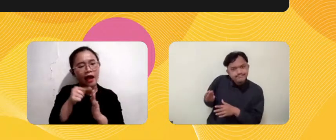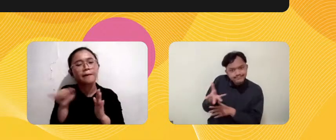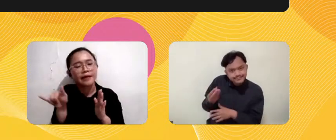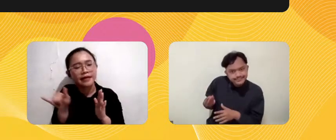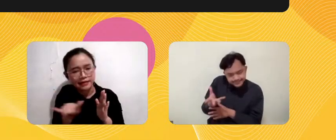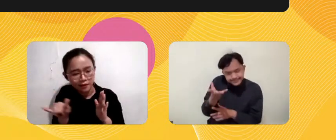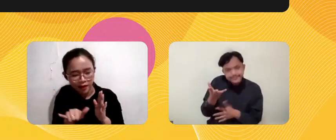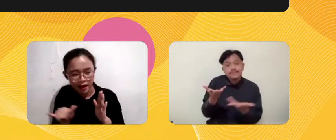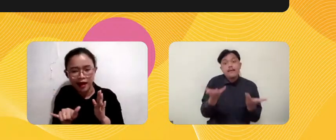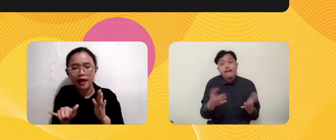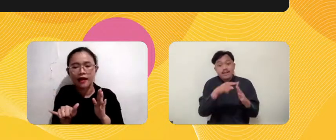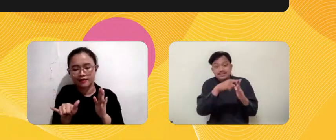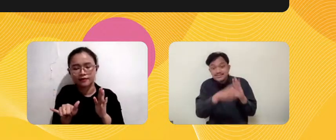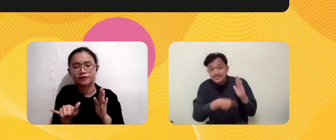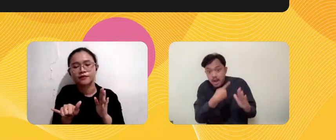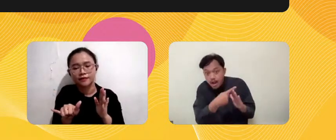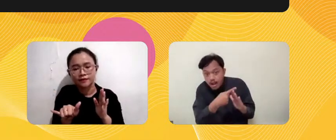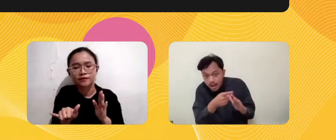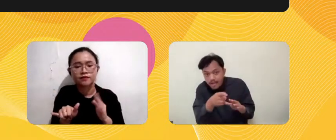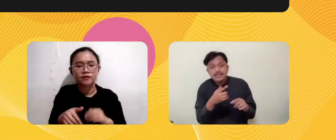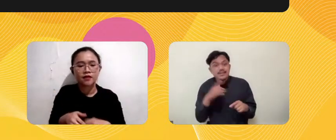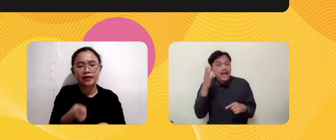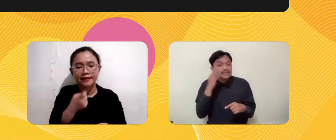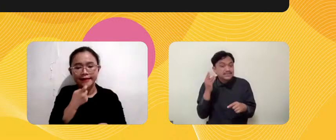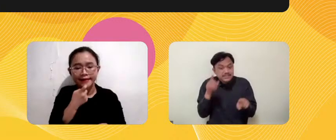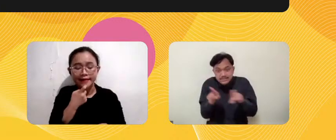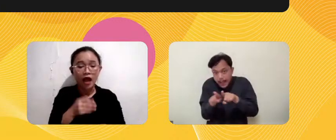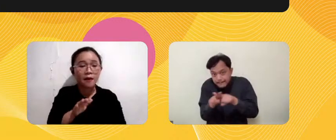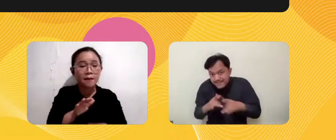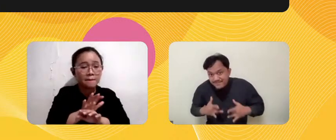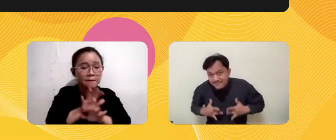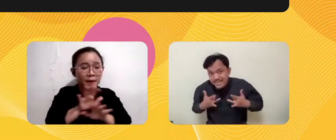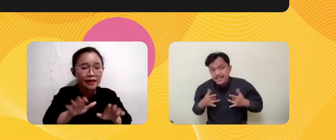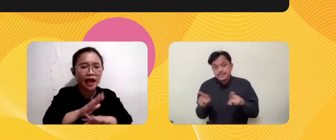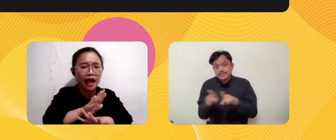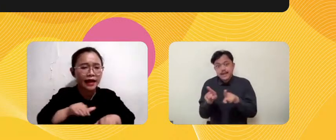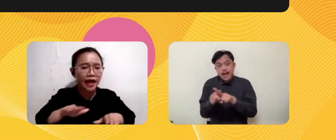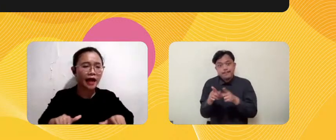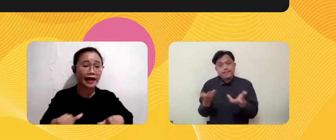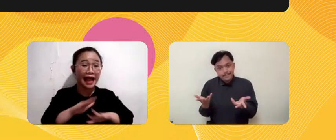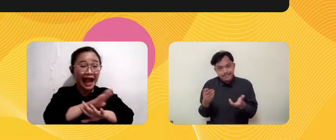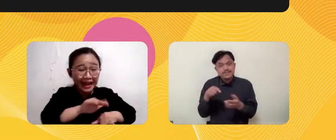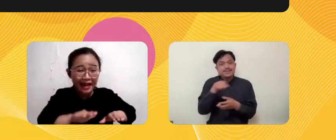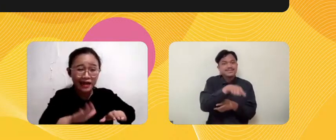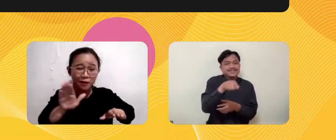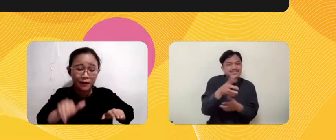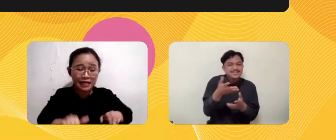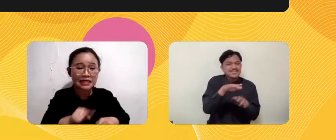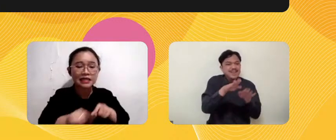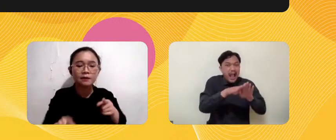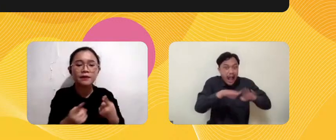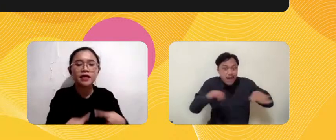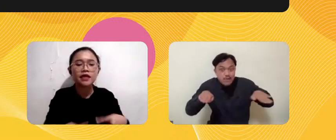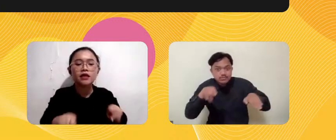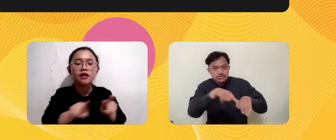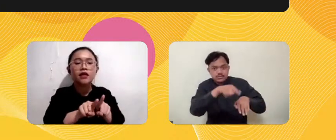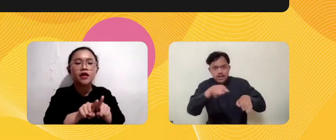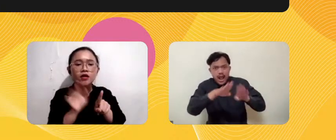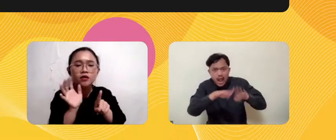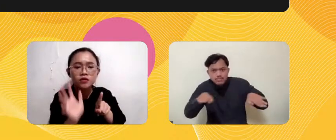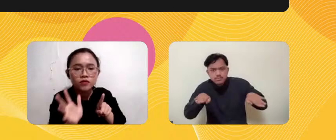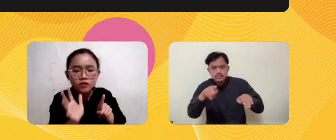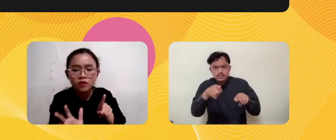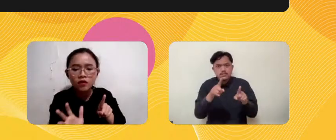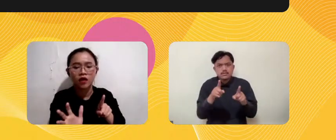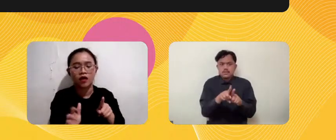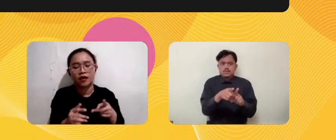underage marriage is sort of legalized through the law itself, especially personal laws. And